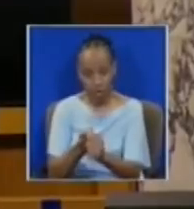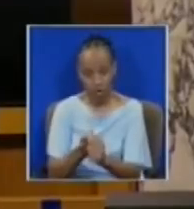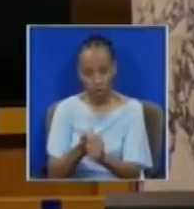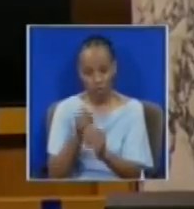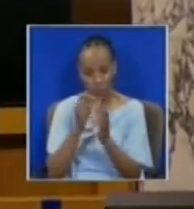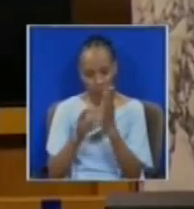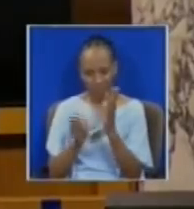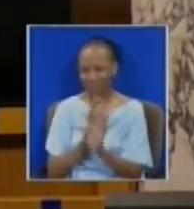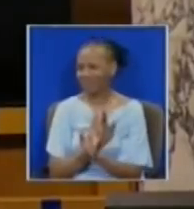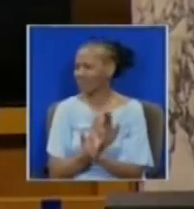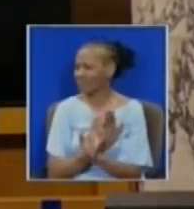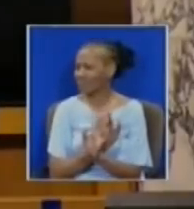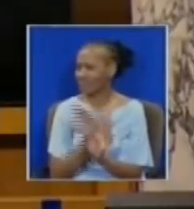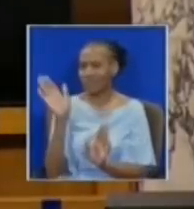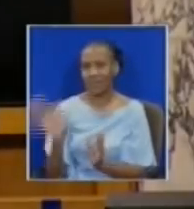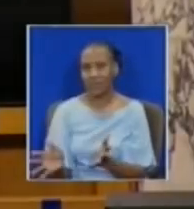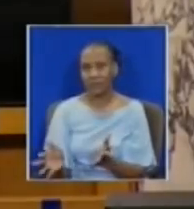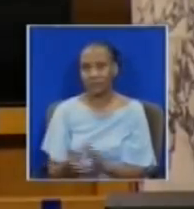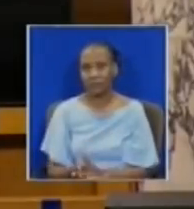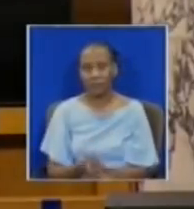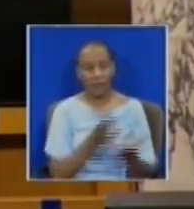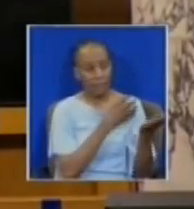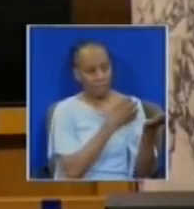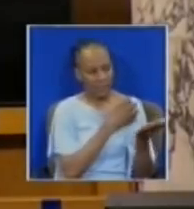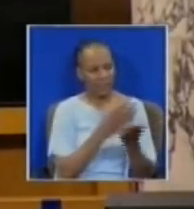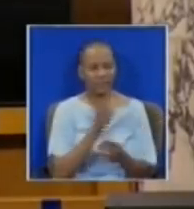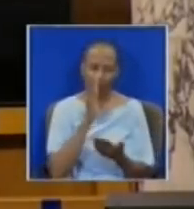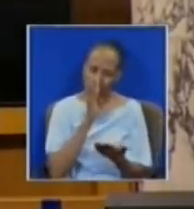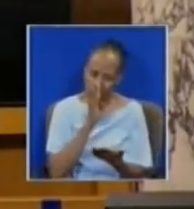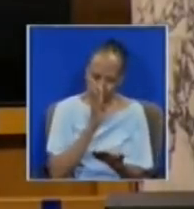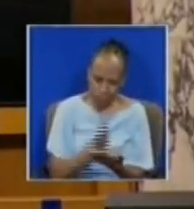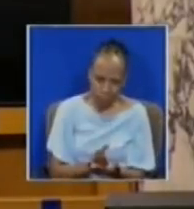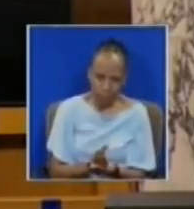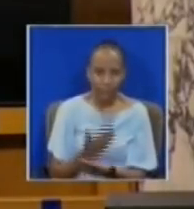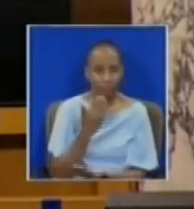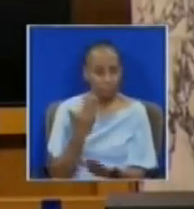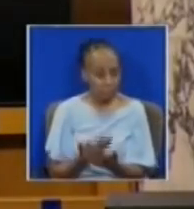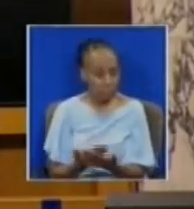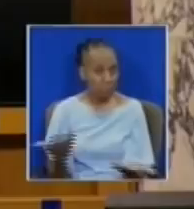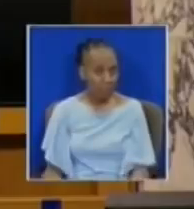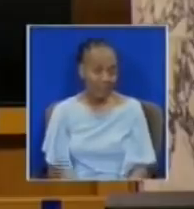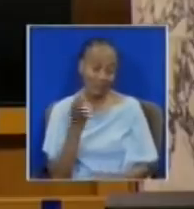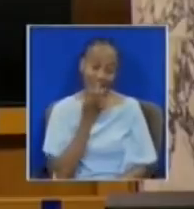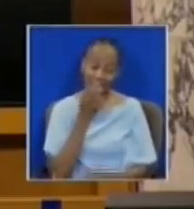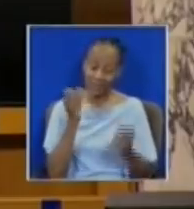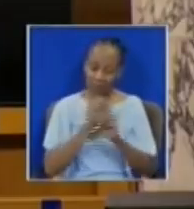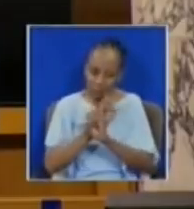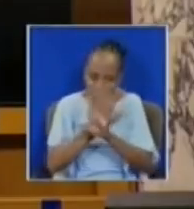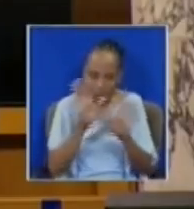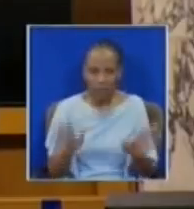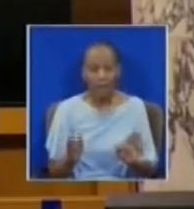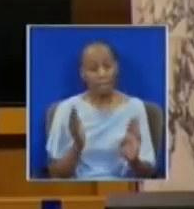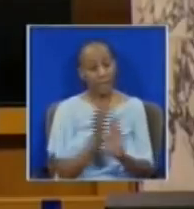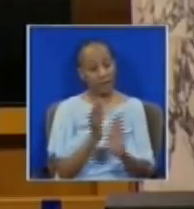the decorum and getting the quality of Parliament back up to a certain standard, which we've lost dramatically. And